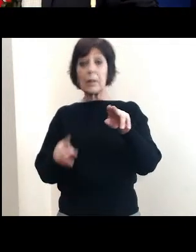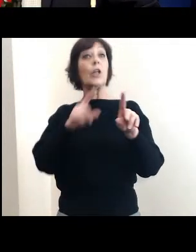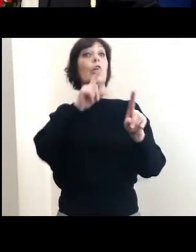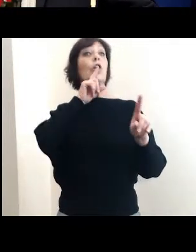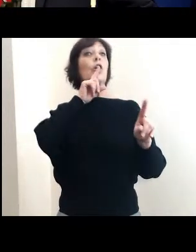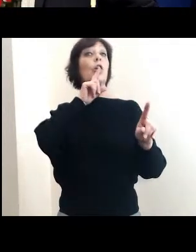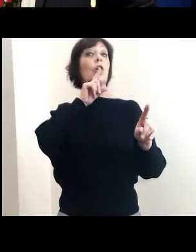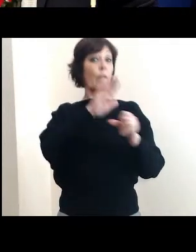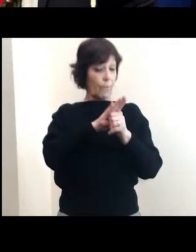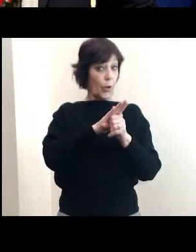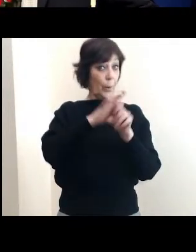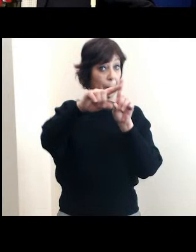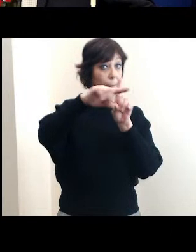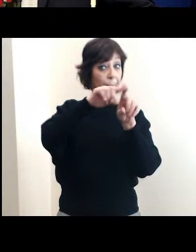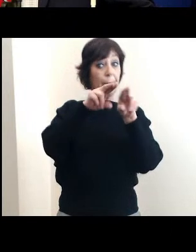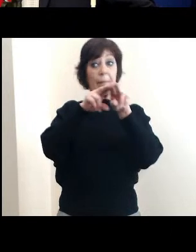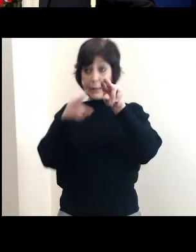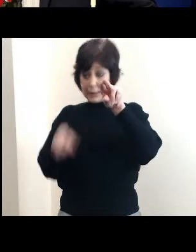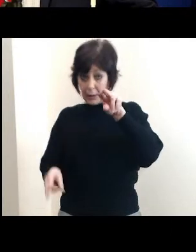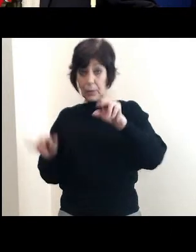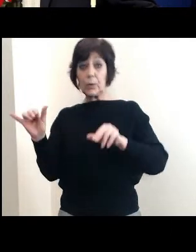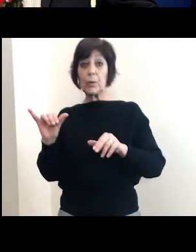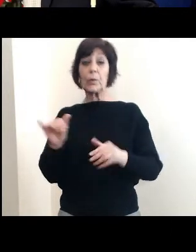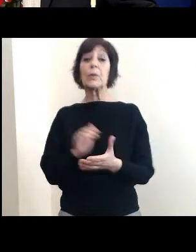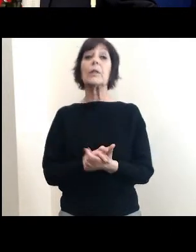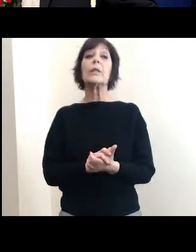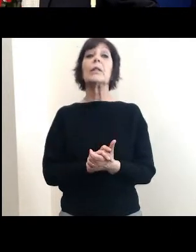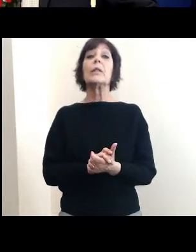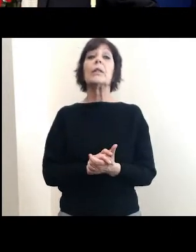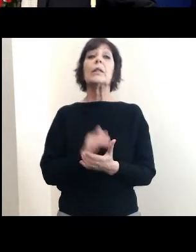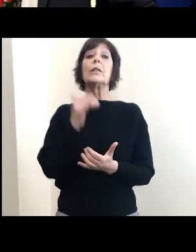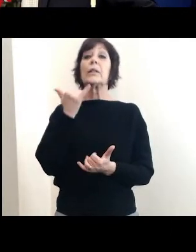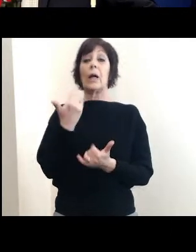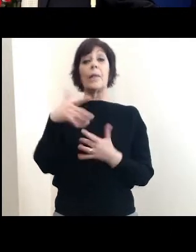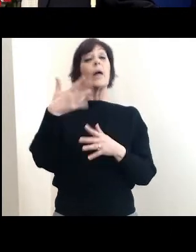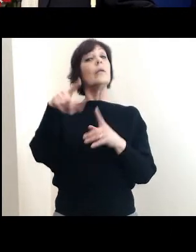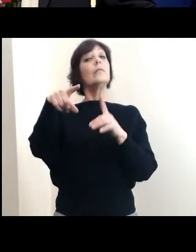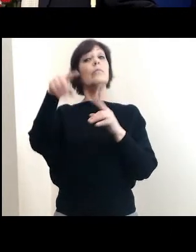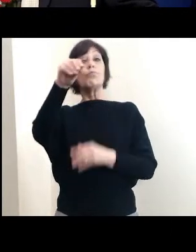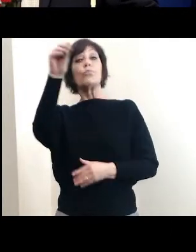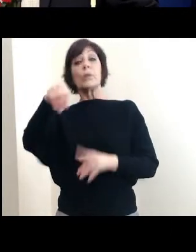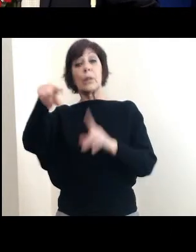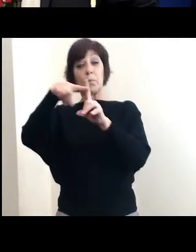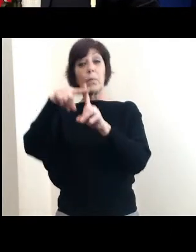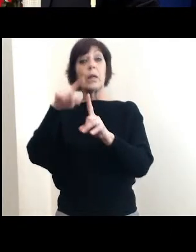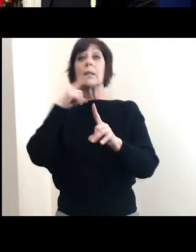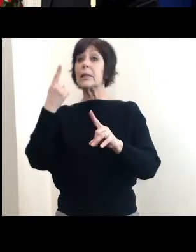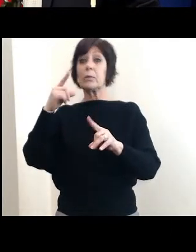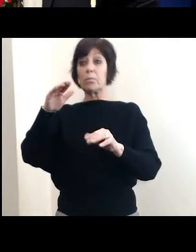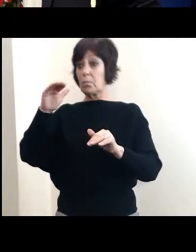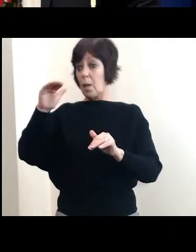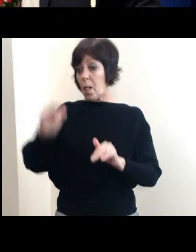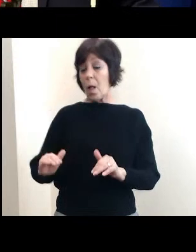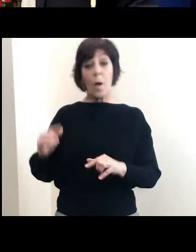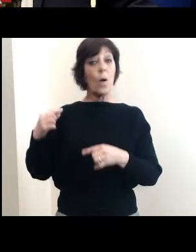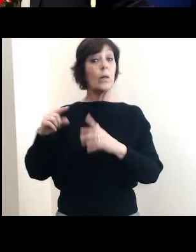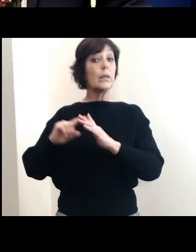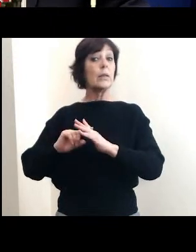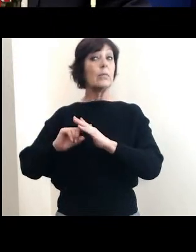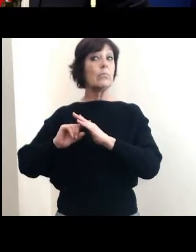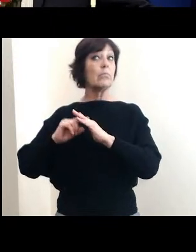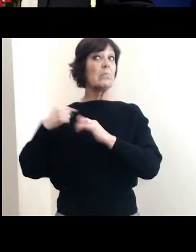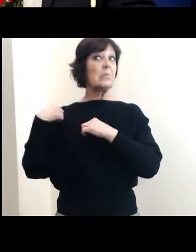have gone down as well. And the positivity rate is now the lowest it's been in quite some time, actually since the beginning of